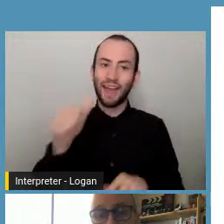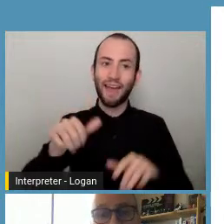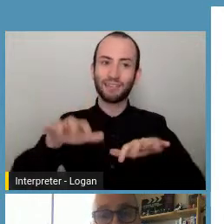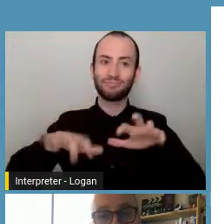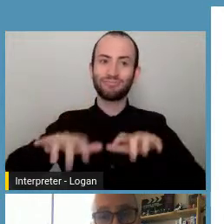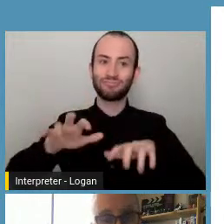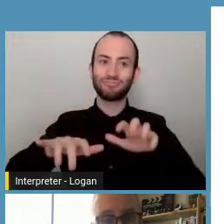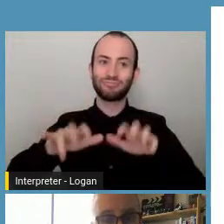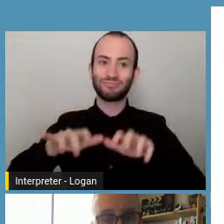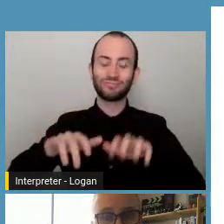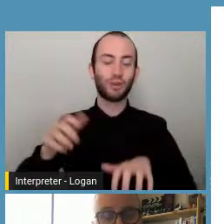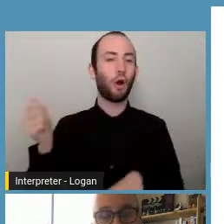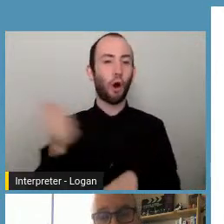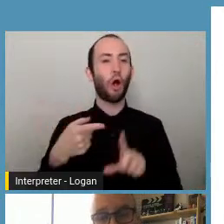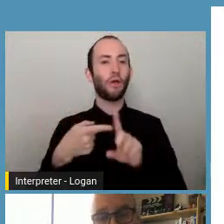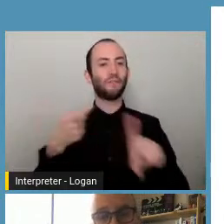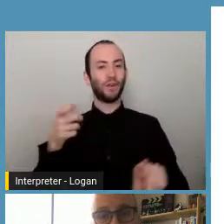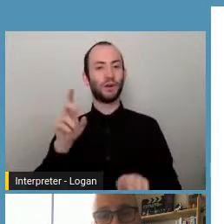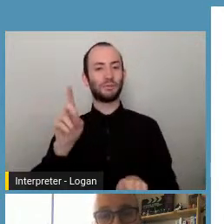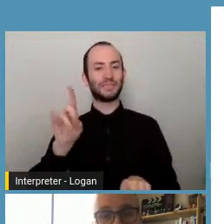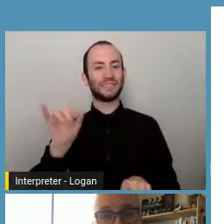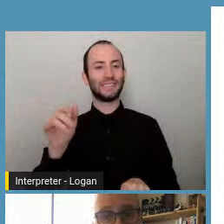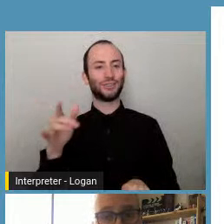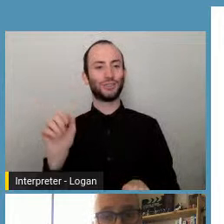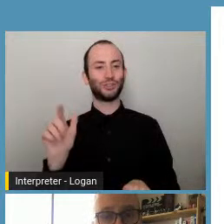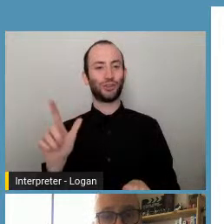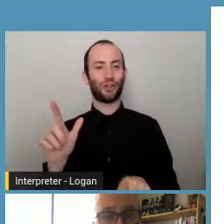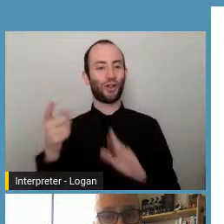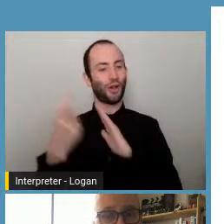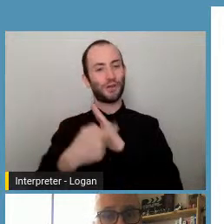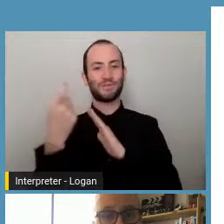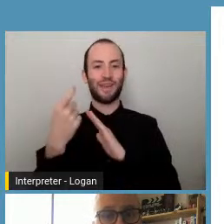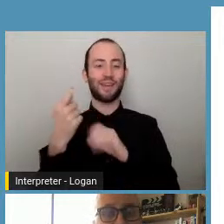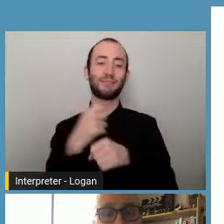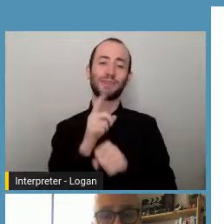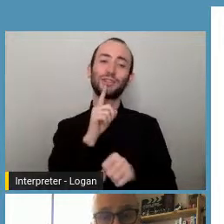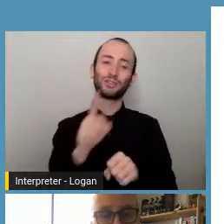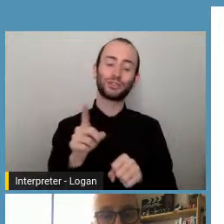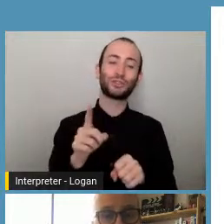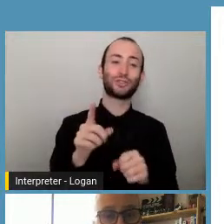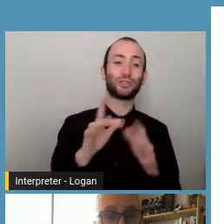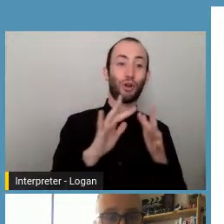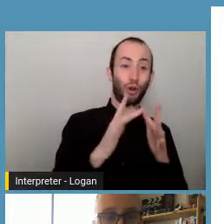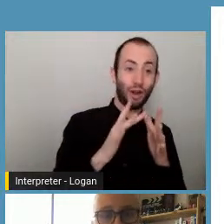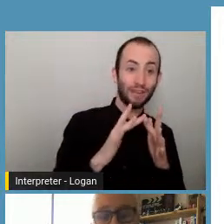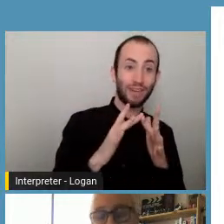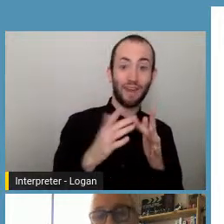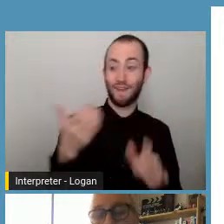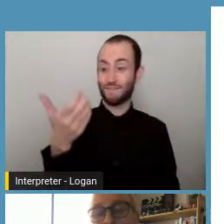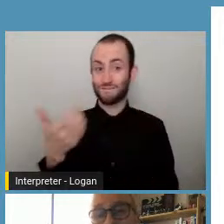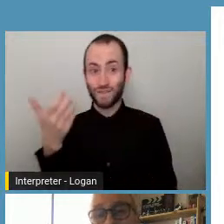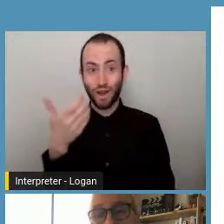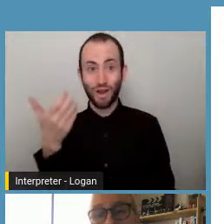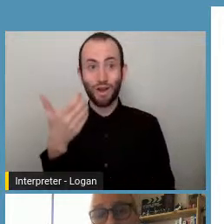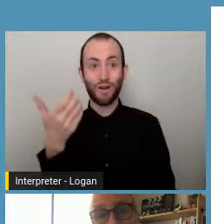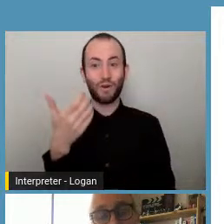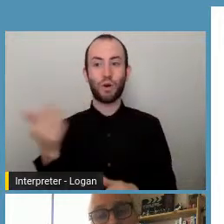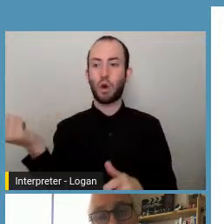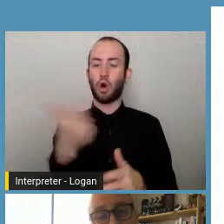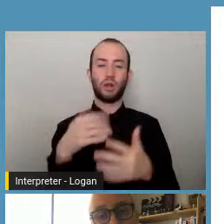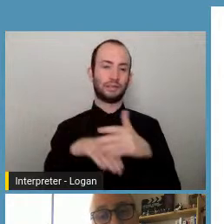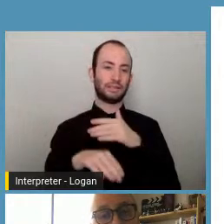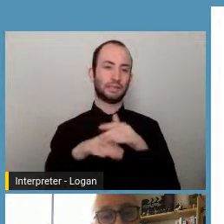those transcriptions are made accessible, particularly on web and mobile experiences and platforms. And signed interpretation, we're seeing that right